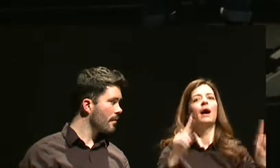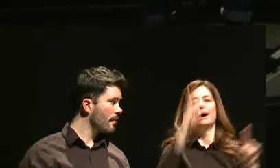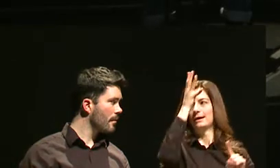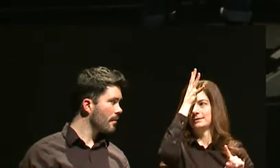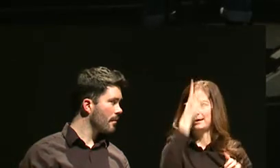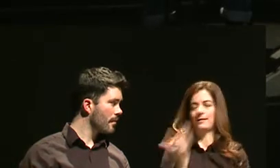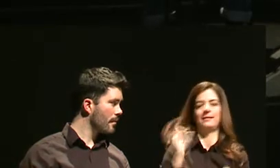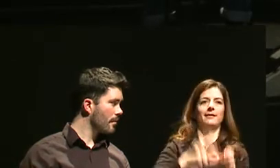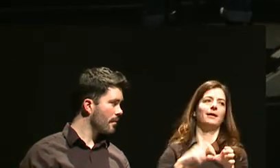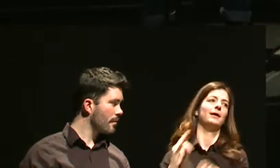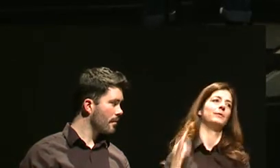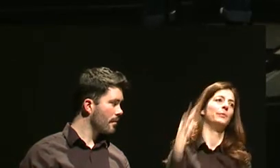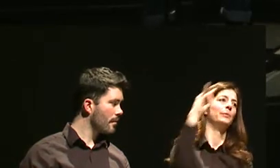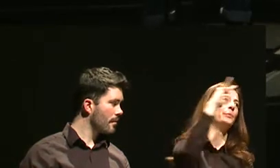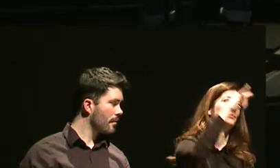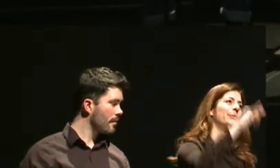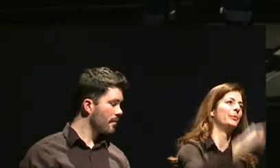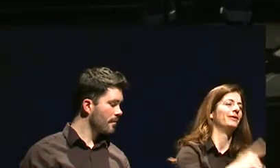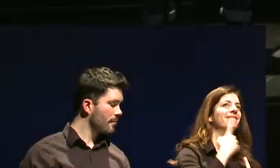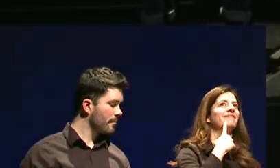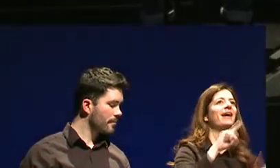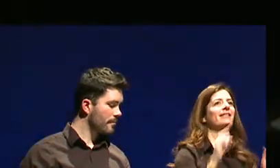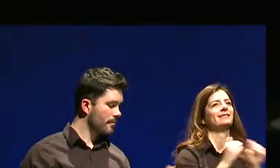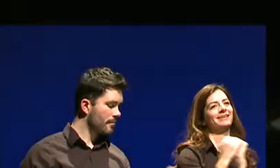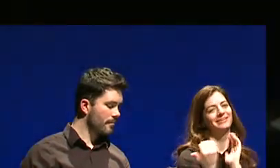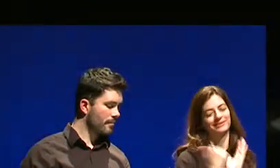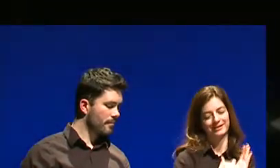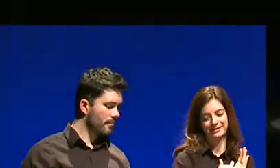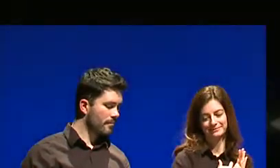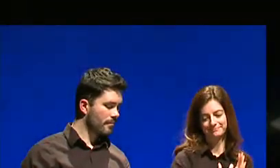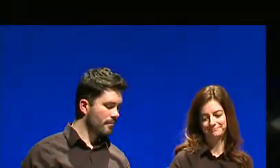We are finally reunited.